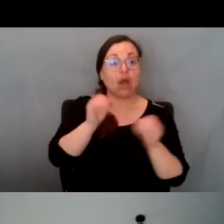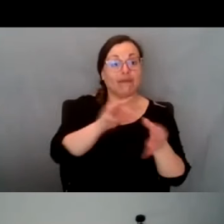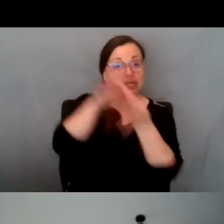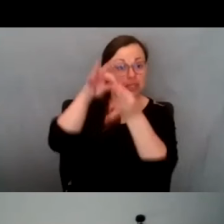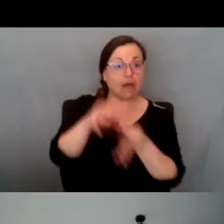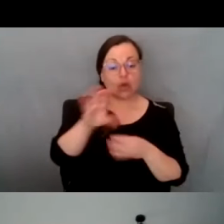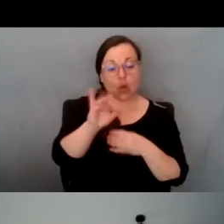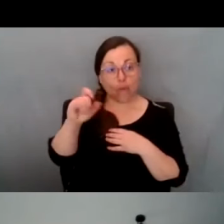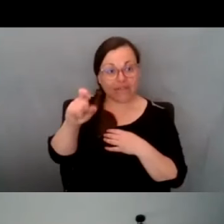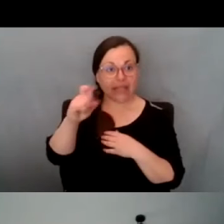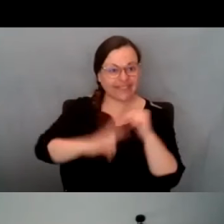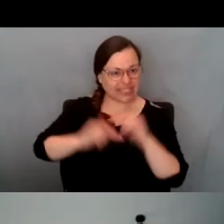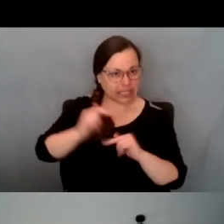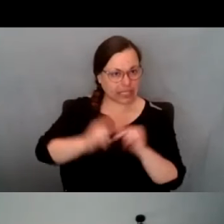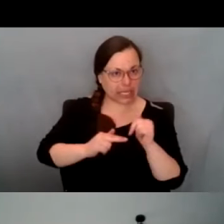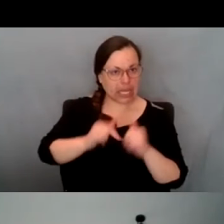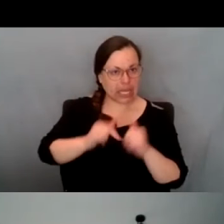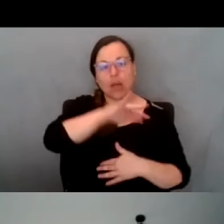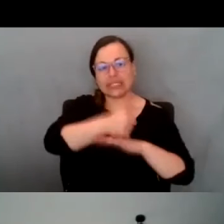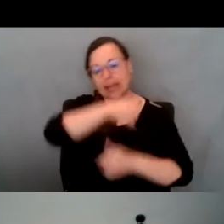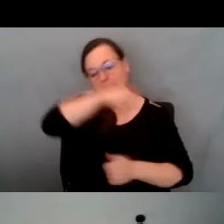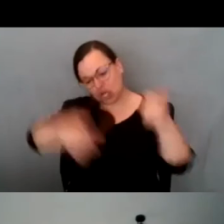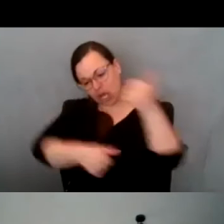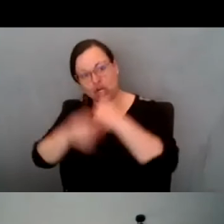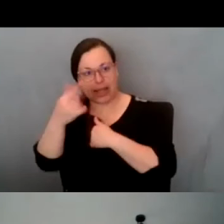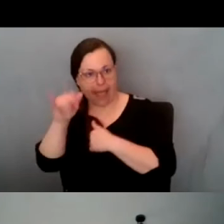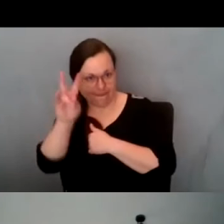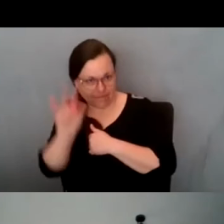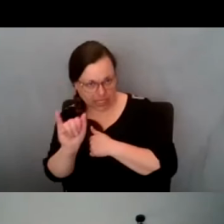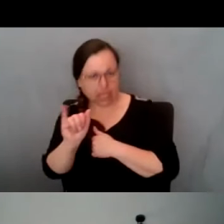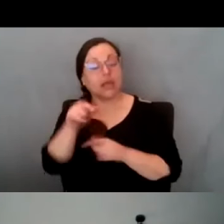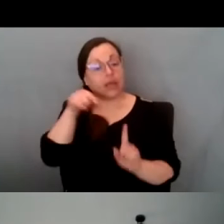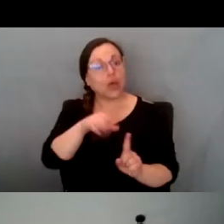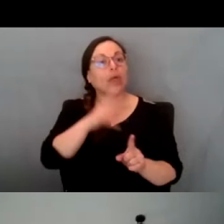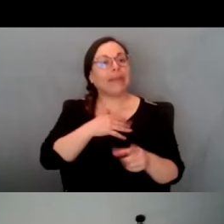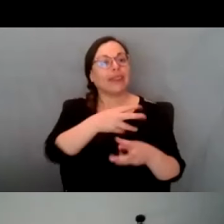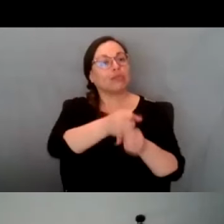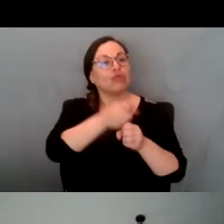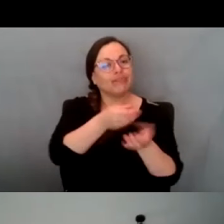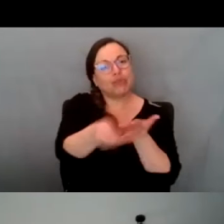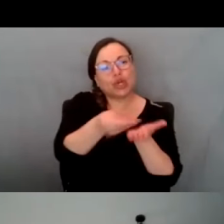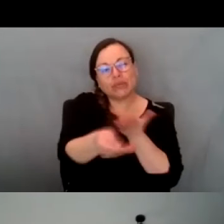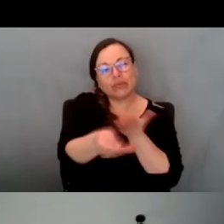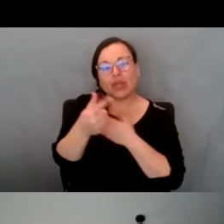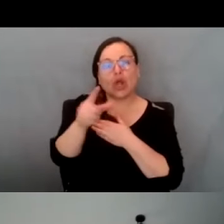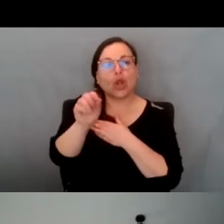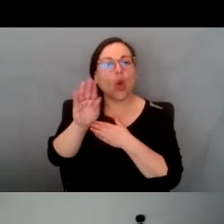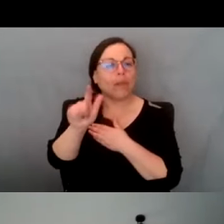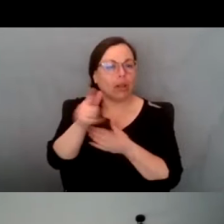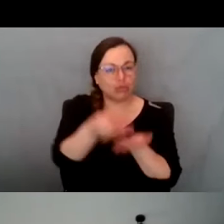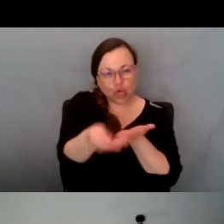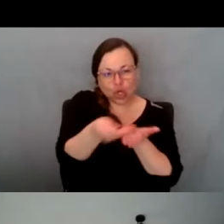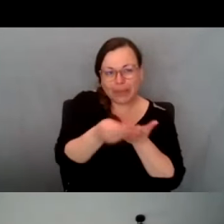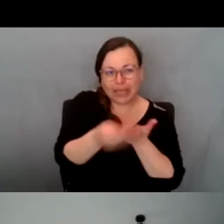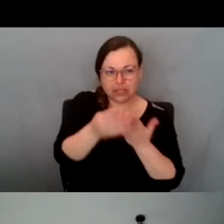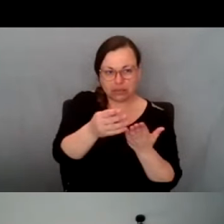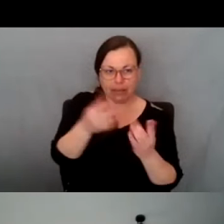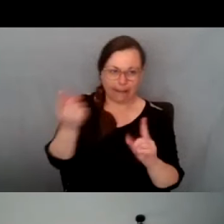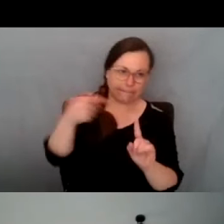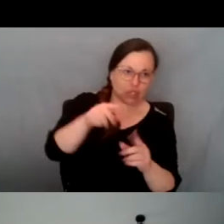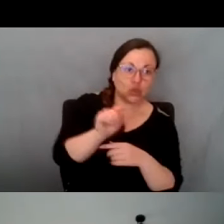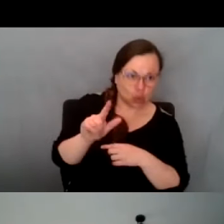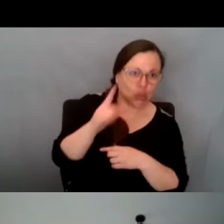was established within Gavi to be the procurement mechanism, the global procurement mechanism to help bring these